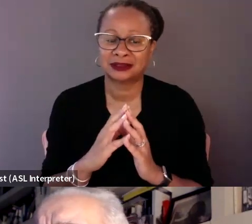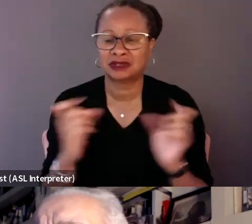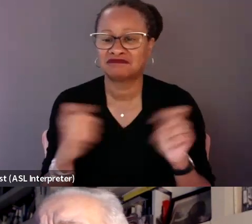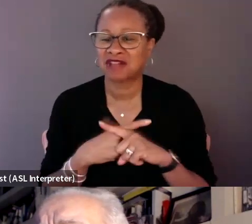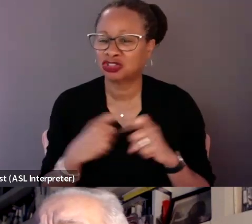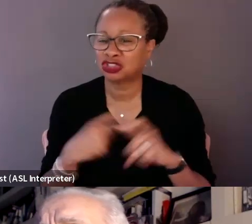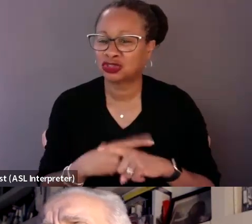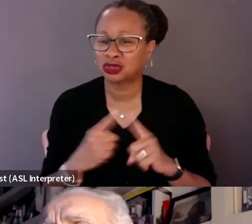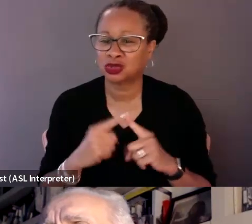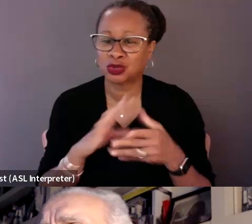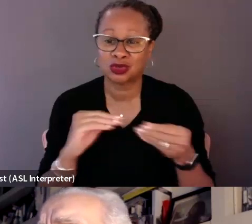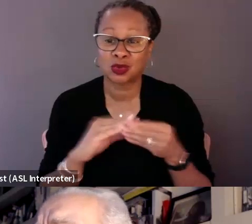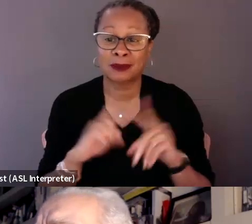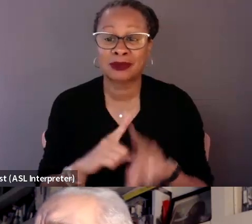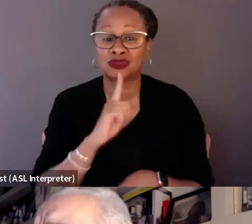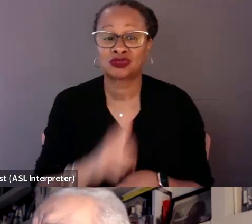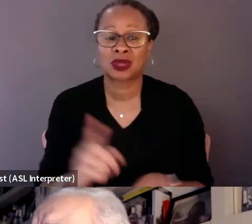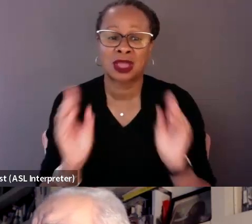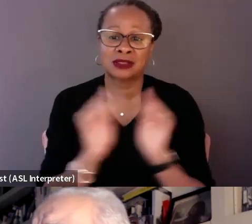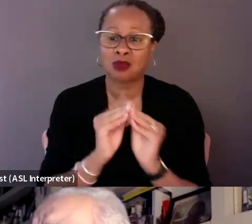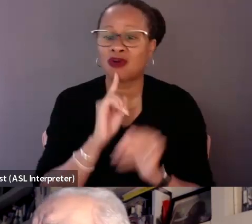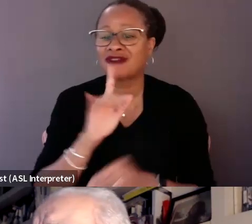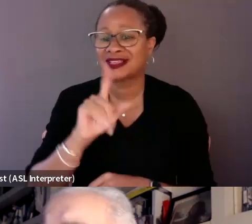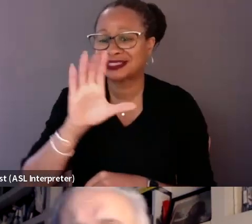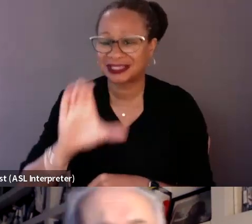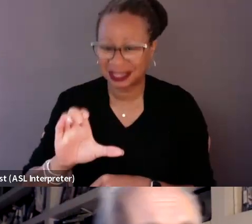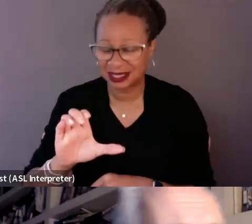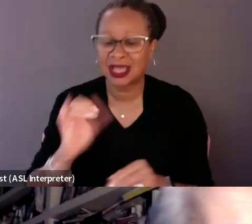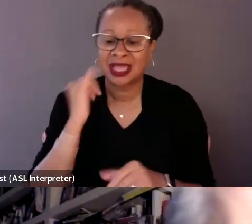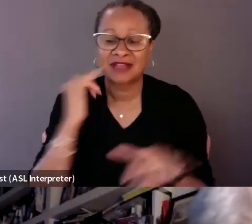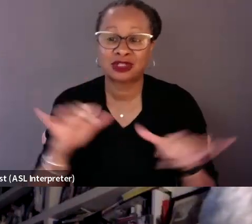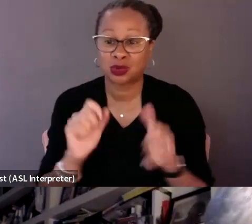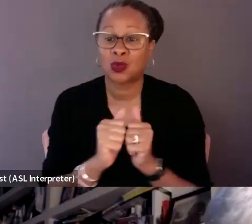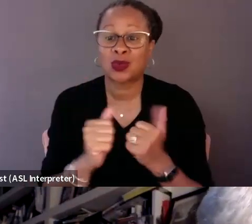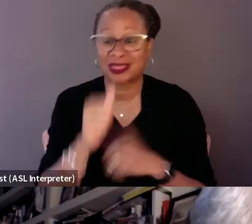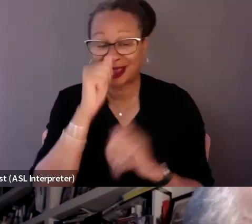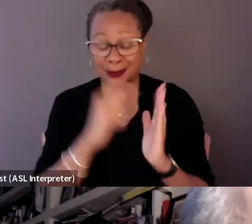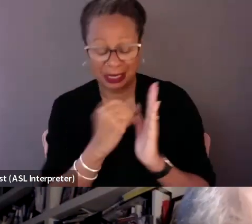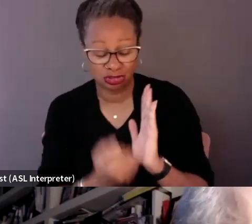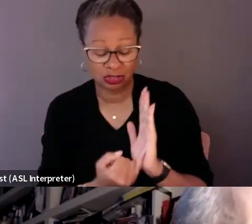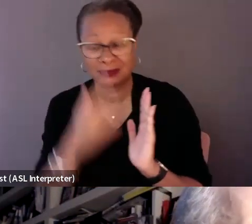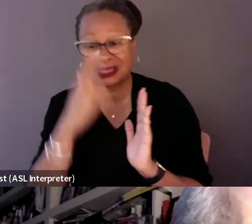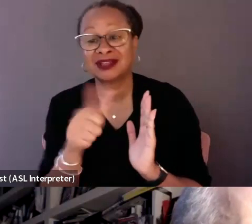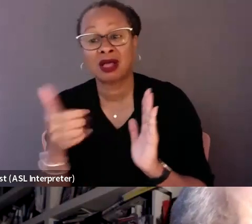but it's true, it's more realistic if we do it, because otherwise,